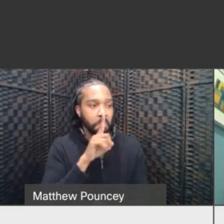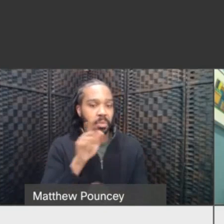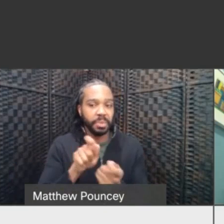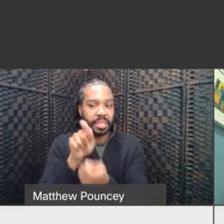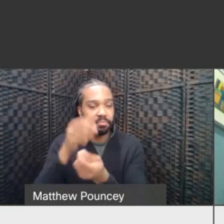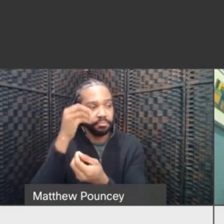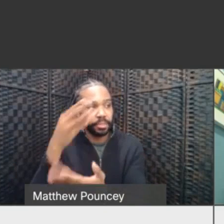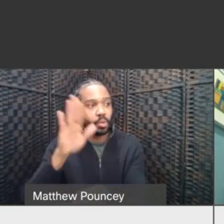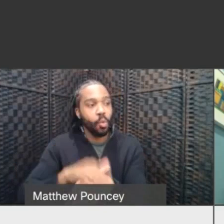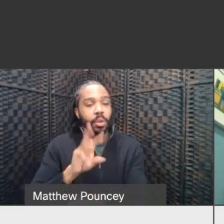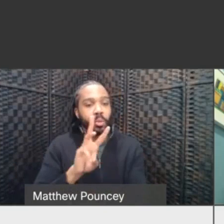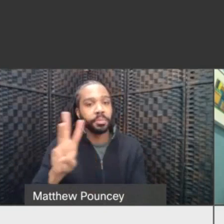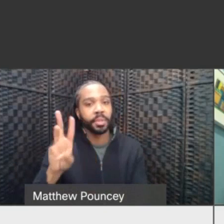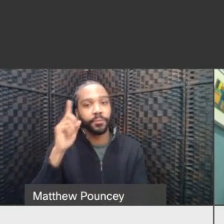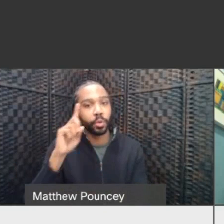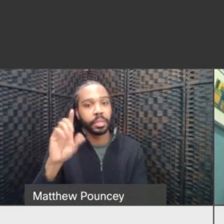doctors' offices vary.